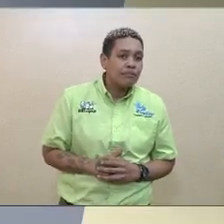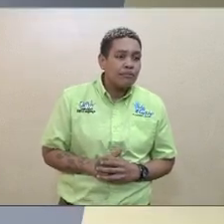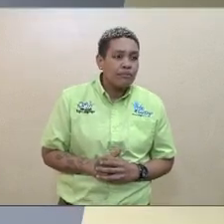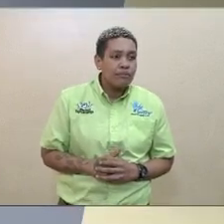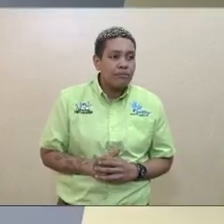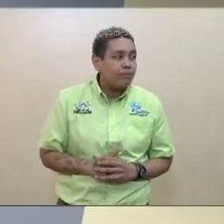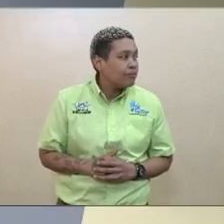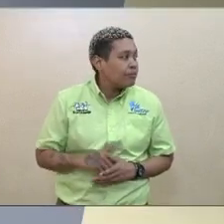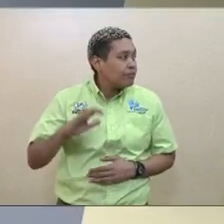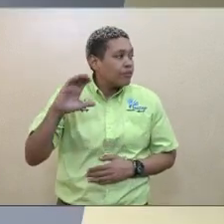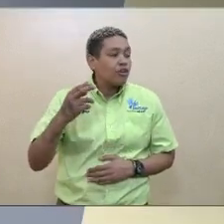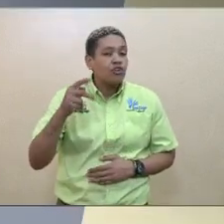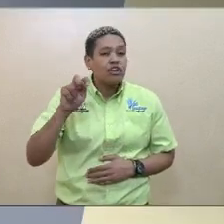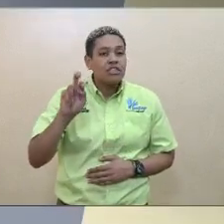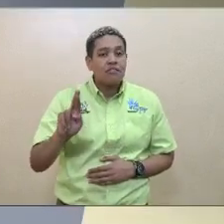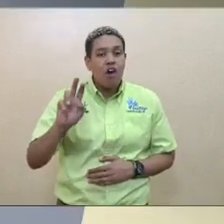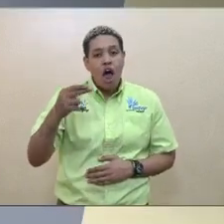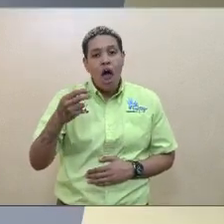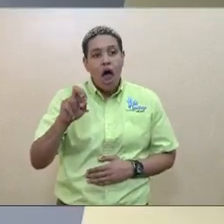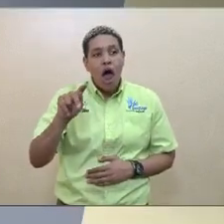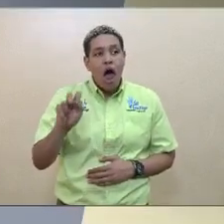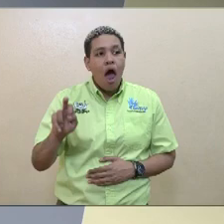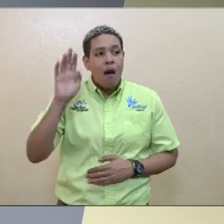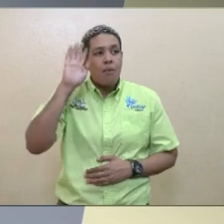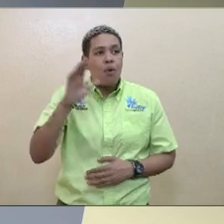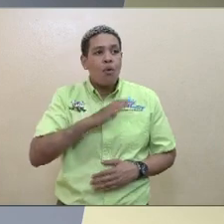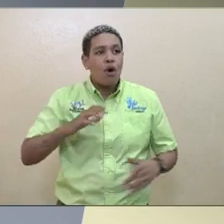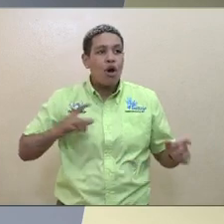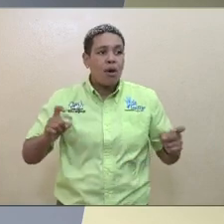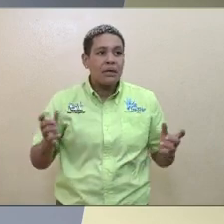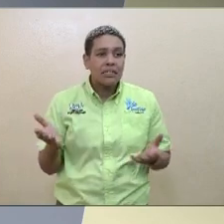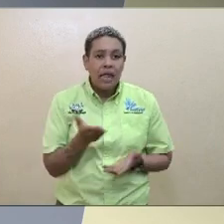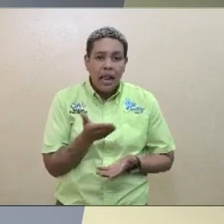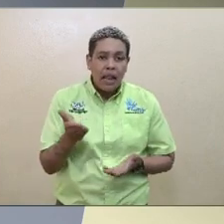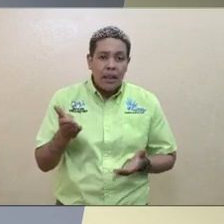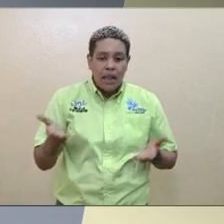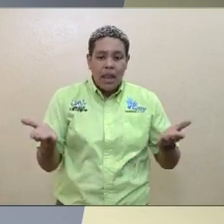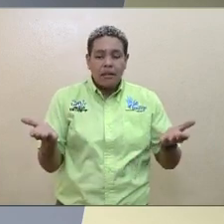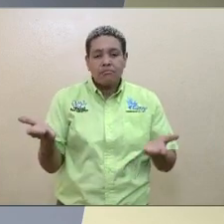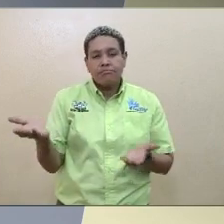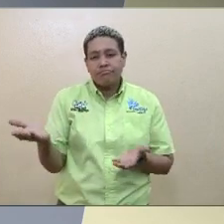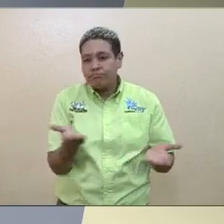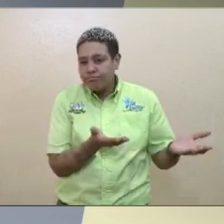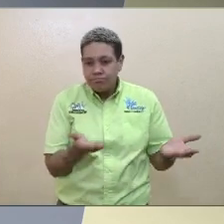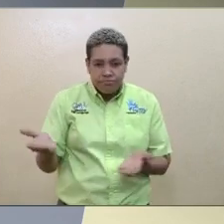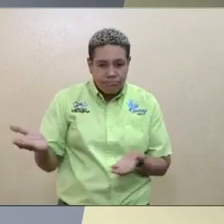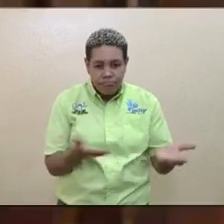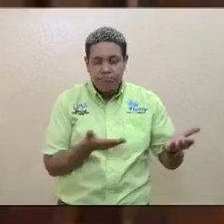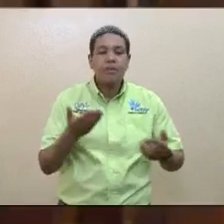Mr. Christopher Harper will be the committee liaison officer.